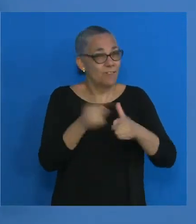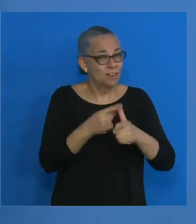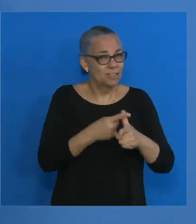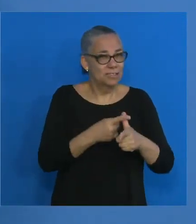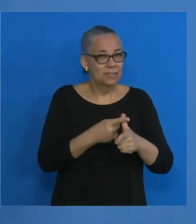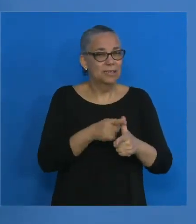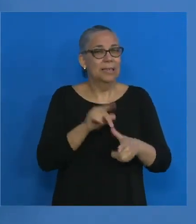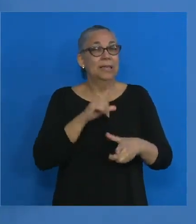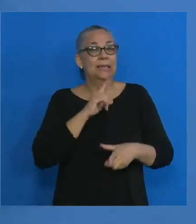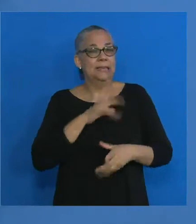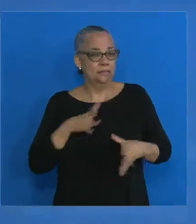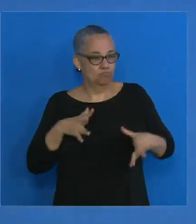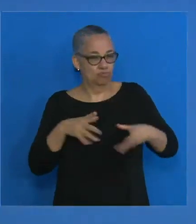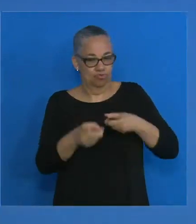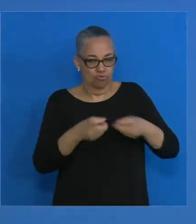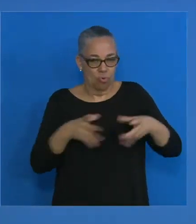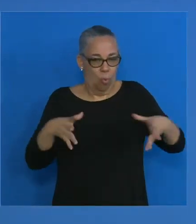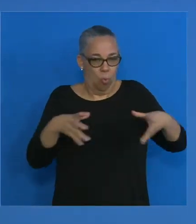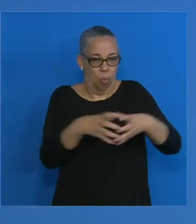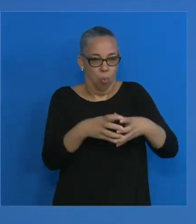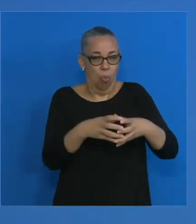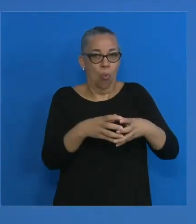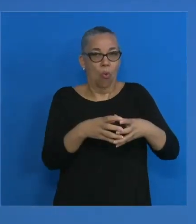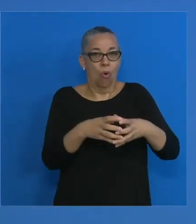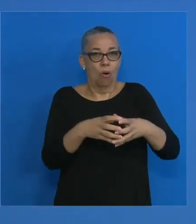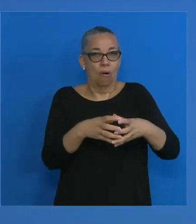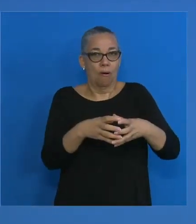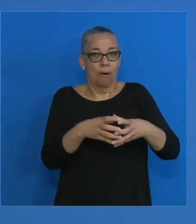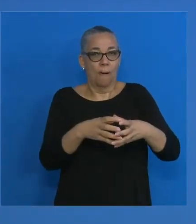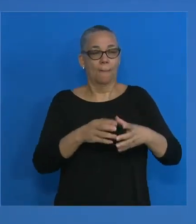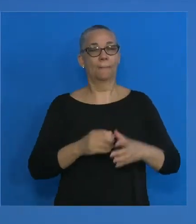it is contained. Thank you.